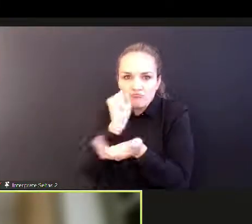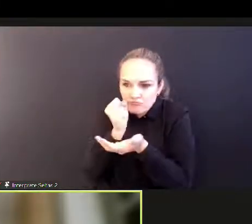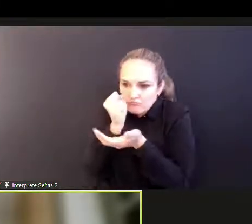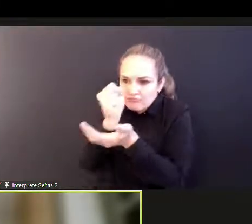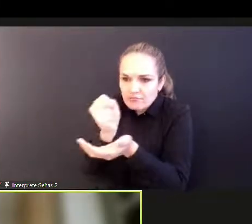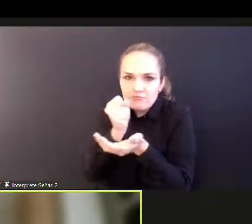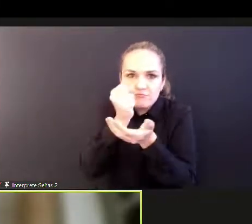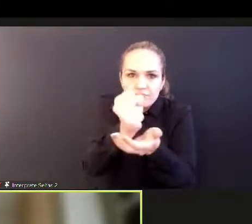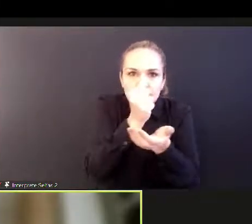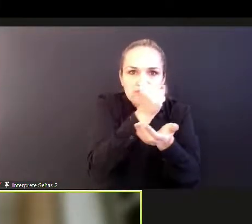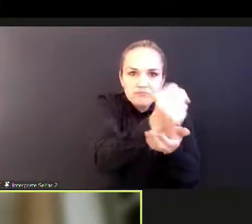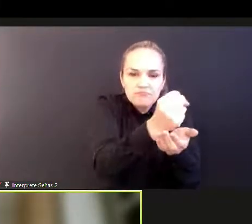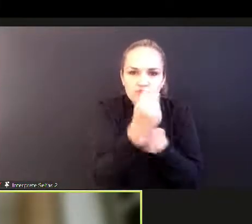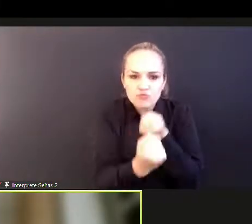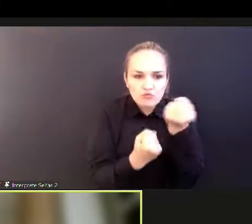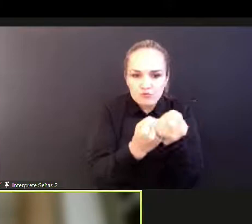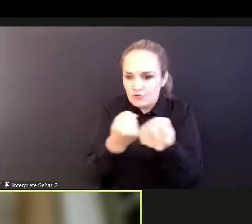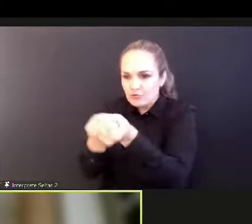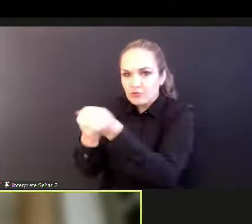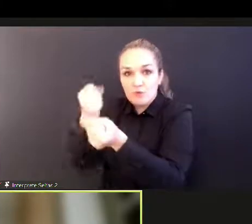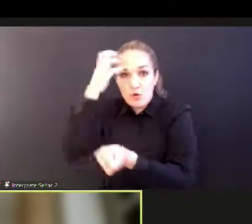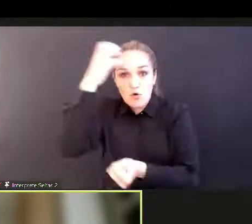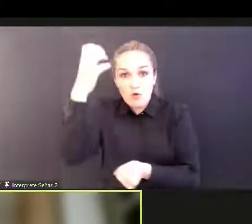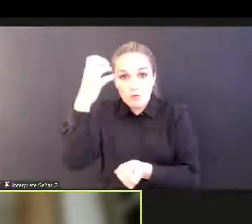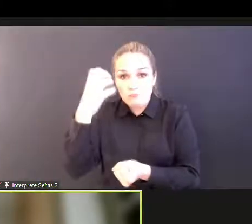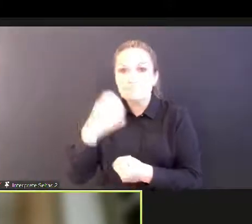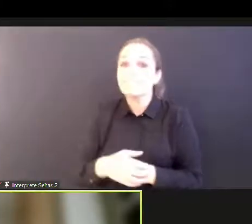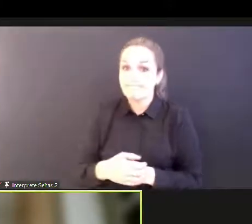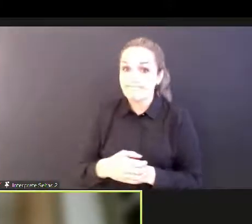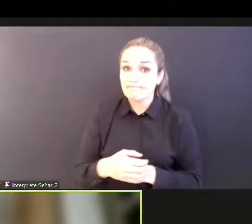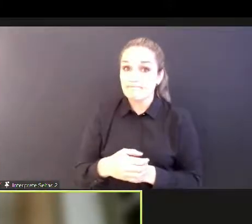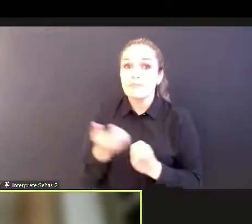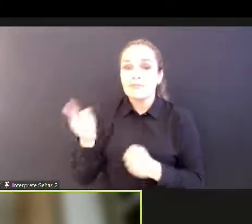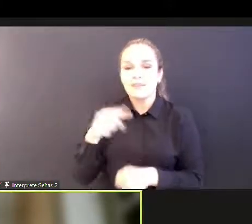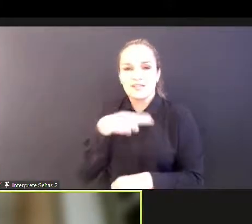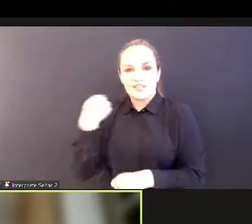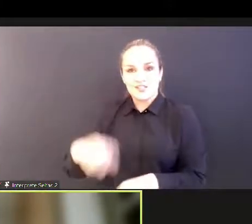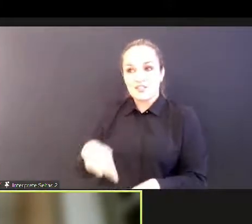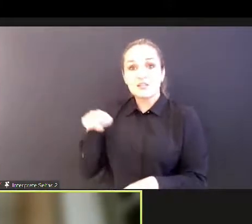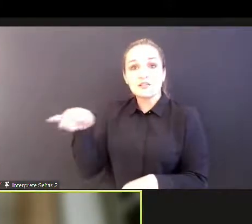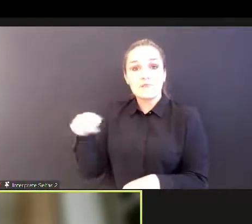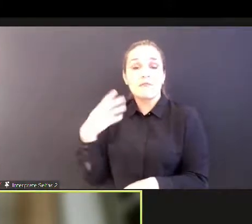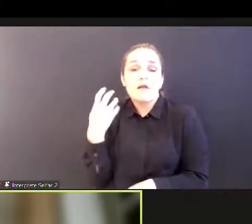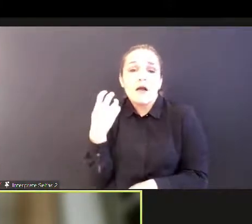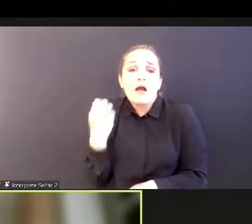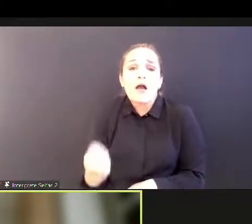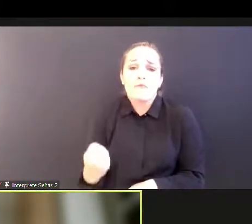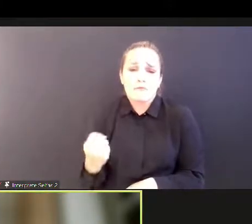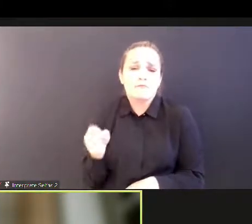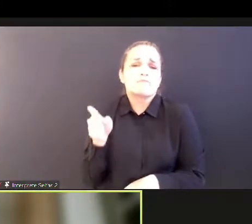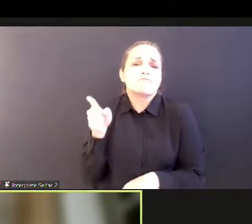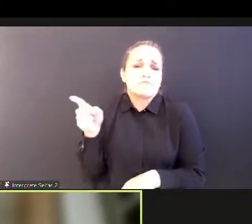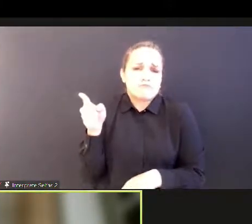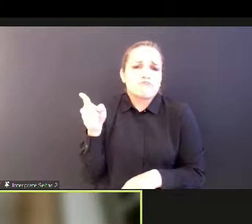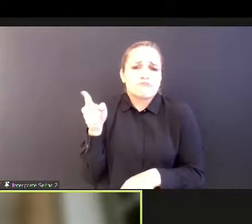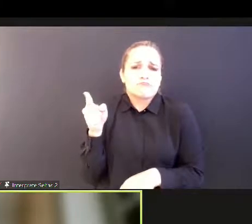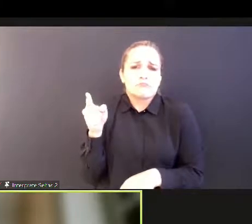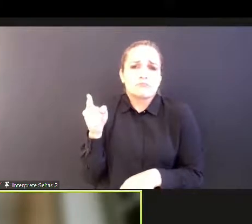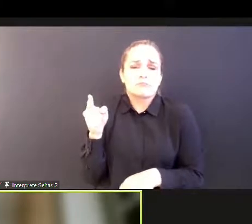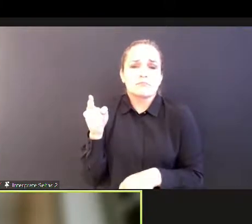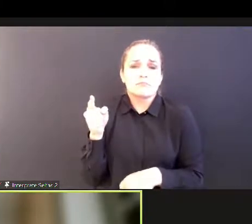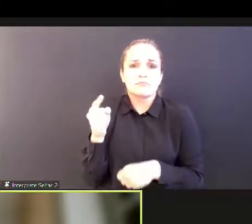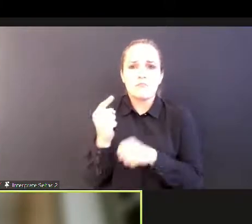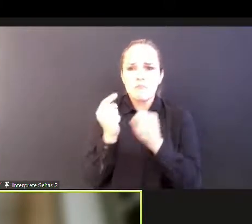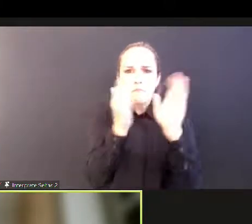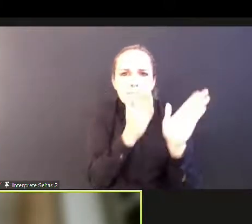role. And you have countries like China, which are actually having a lot of pilot zones where they're trying out applications, and then if they